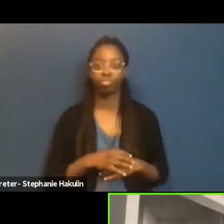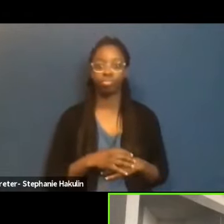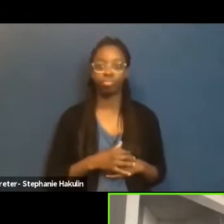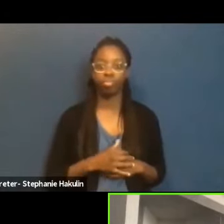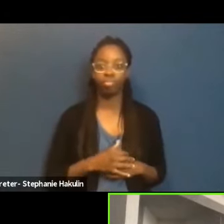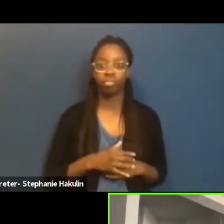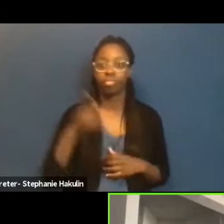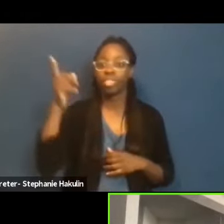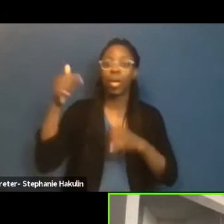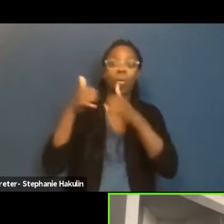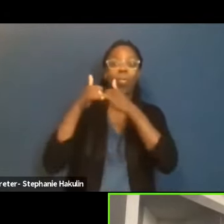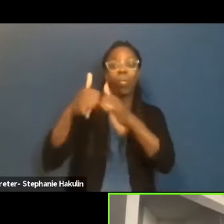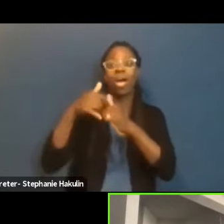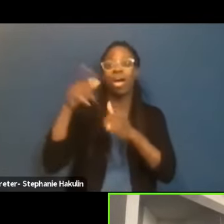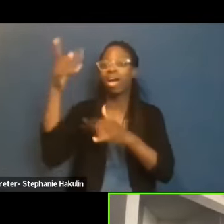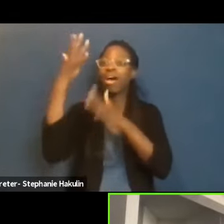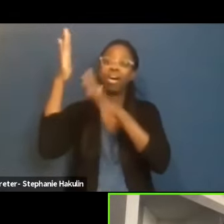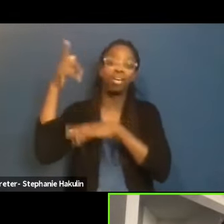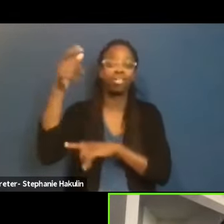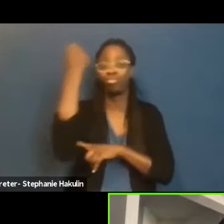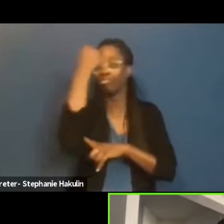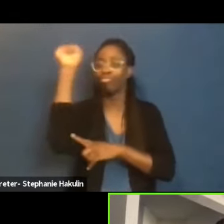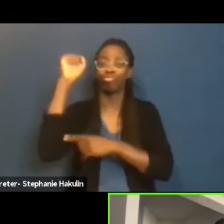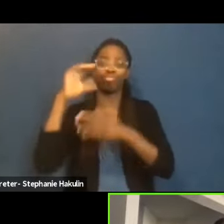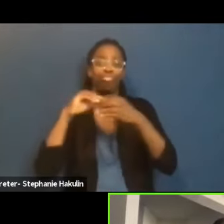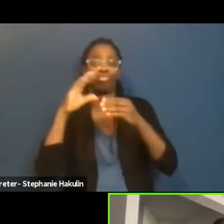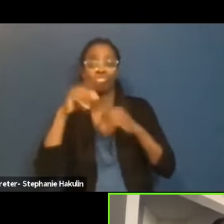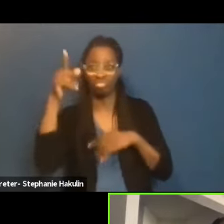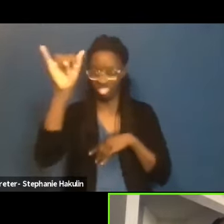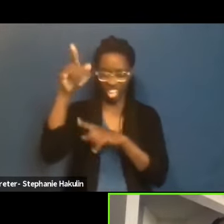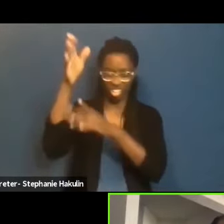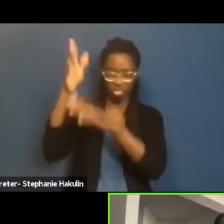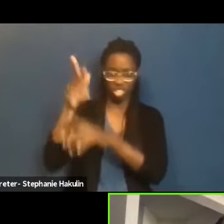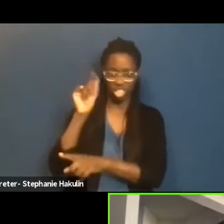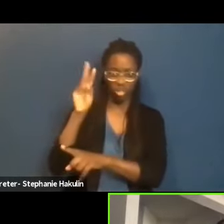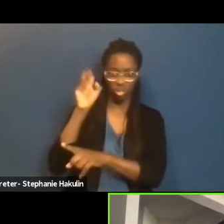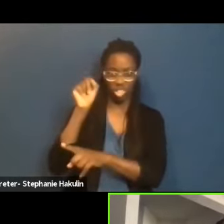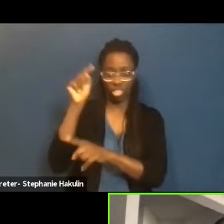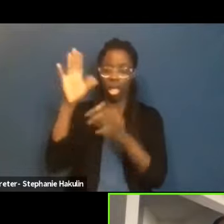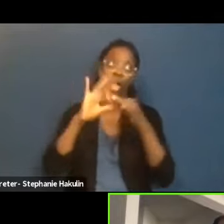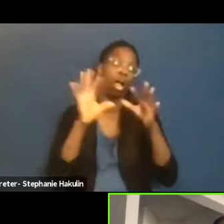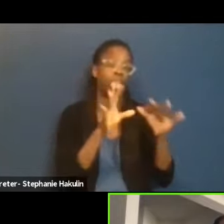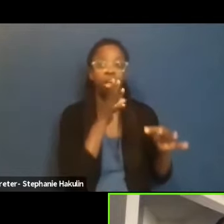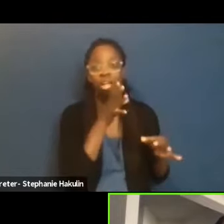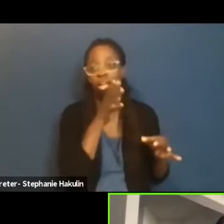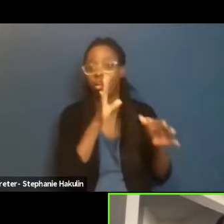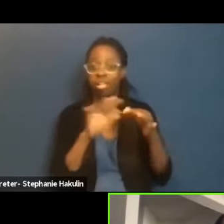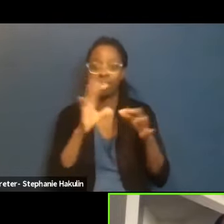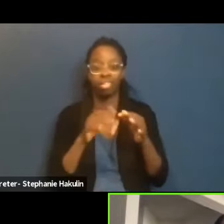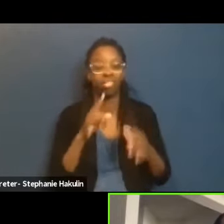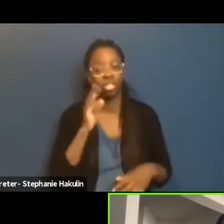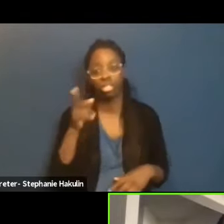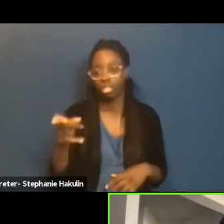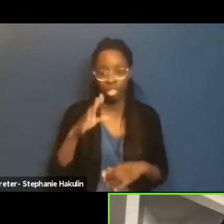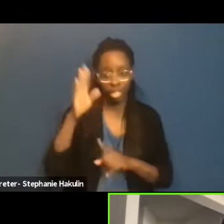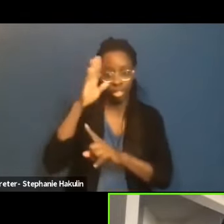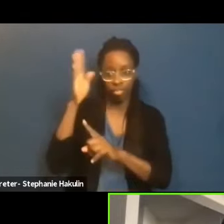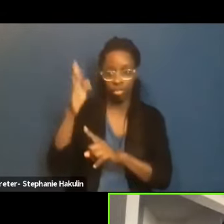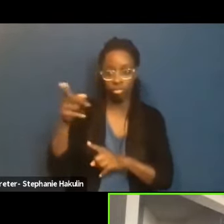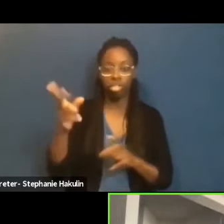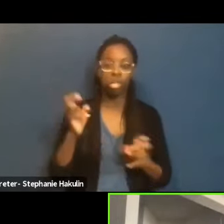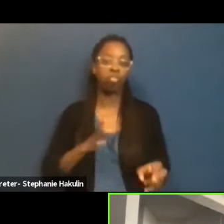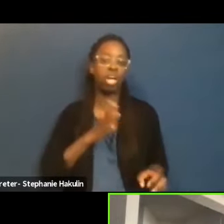riots? Maybe Jesus was all talk. Jesus never needed Adidas to walk. Why is he outlining sneakers when the South Side